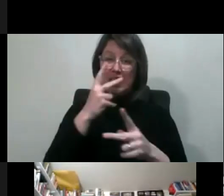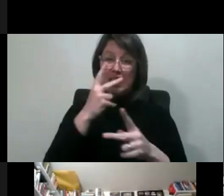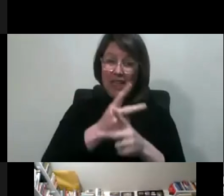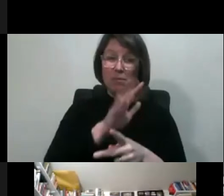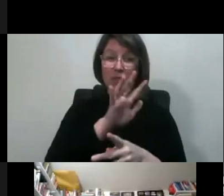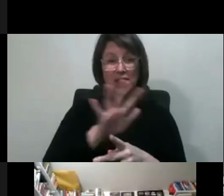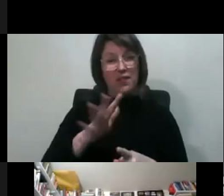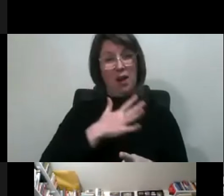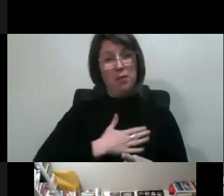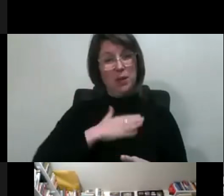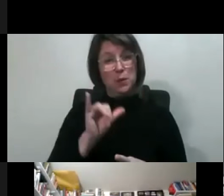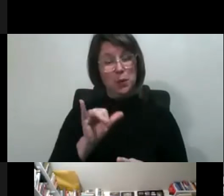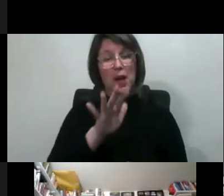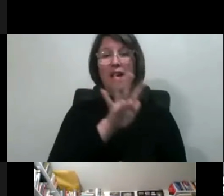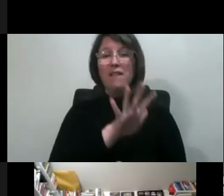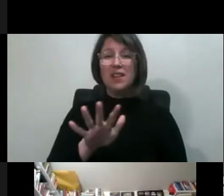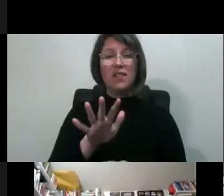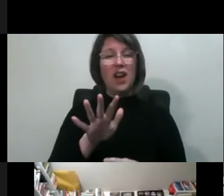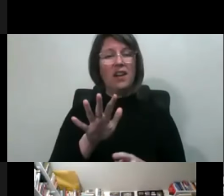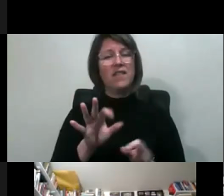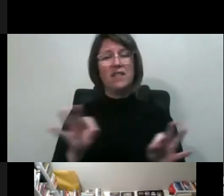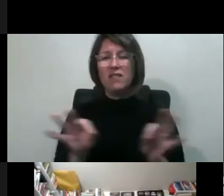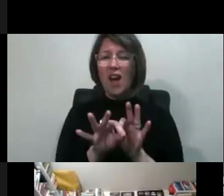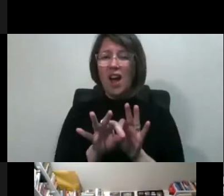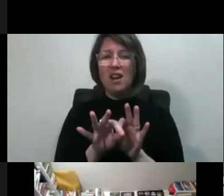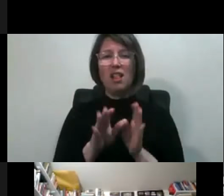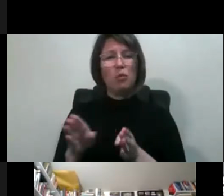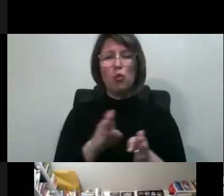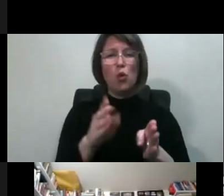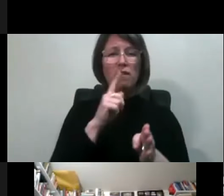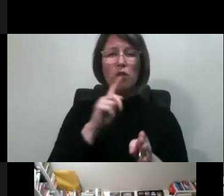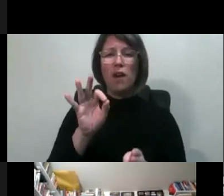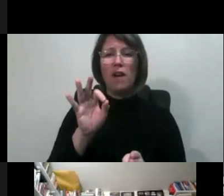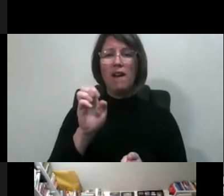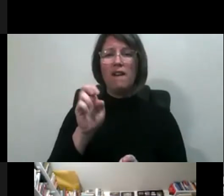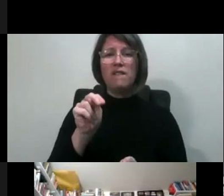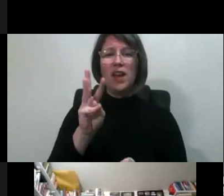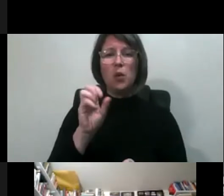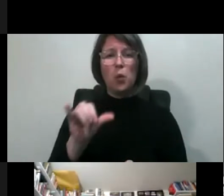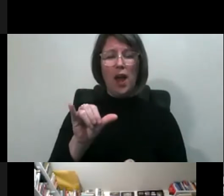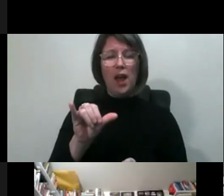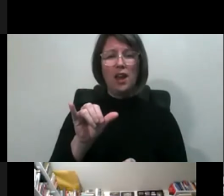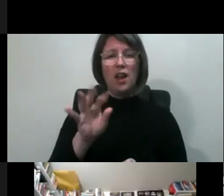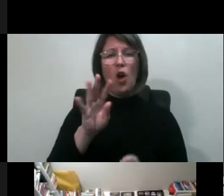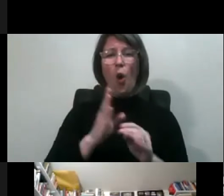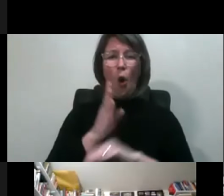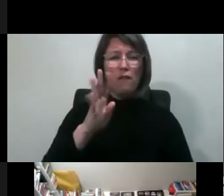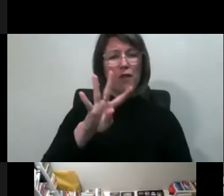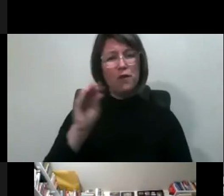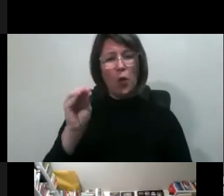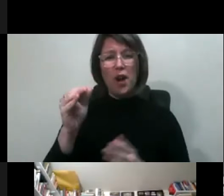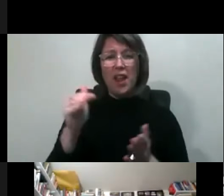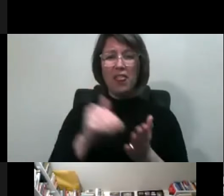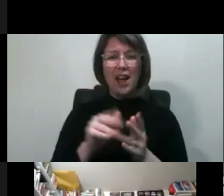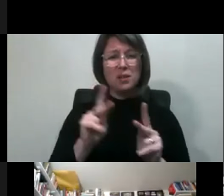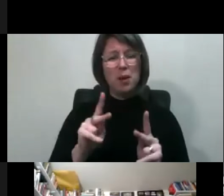well. The 55 is a vital route for the Fenway neighborhood. This is upwards of 40,000 people who are now having a primary